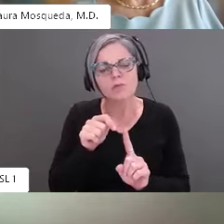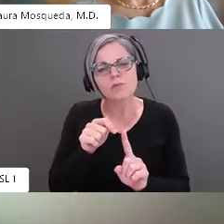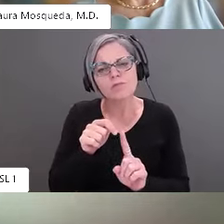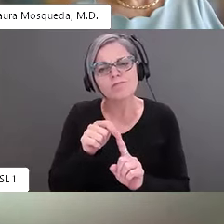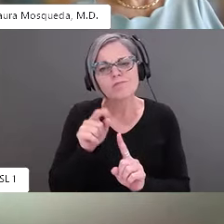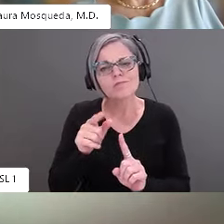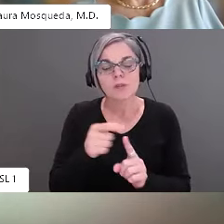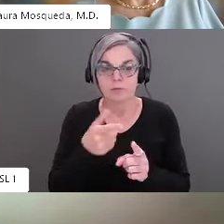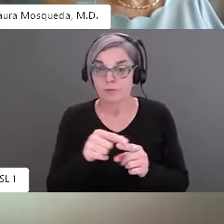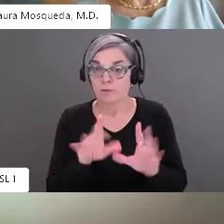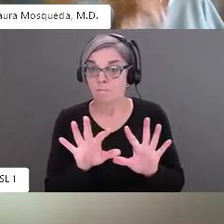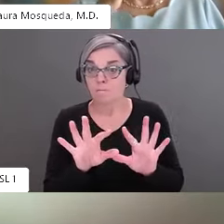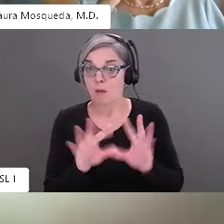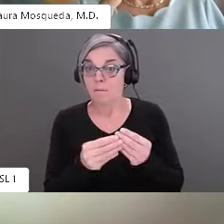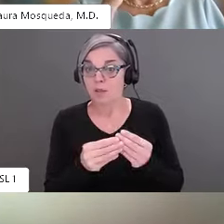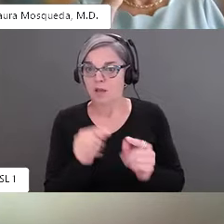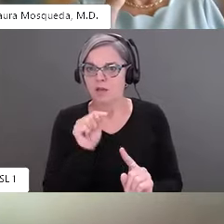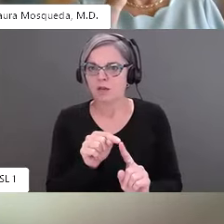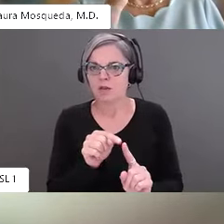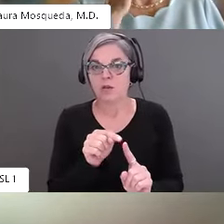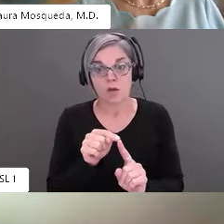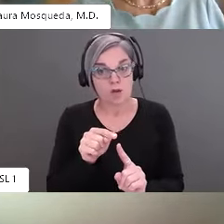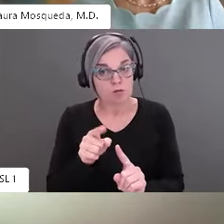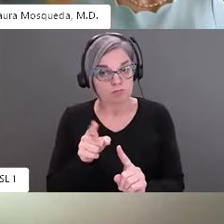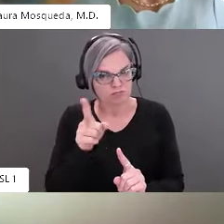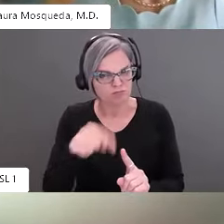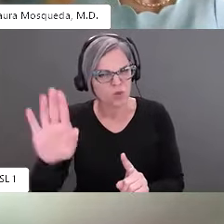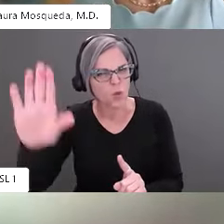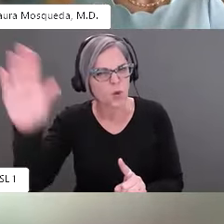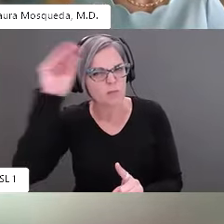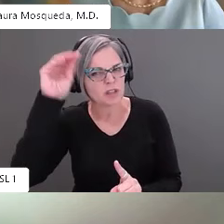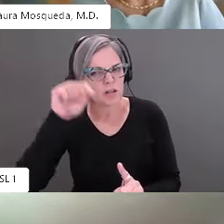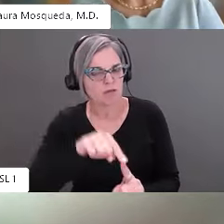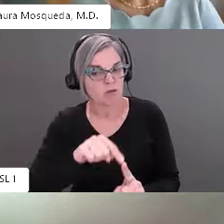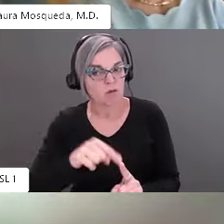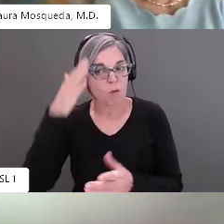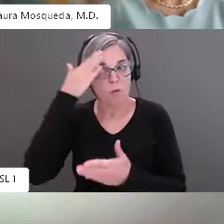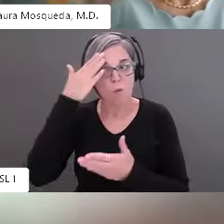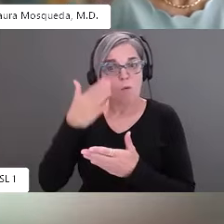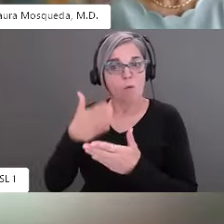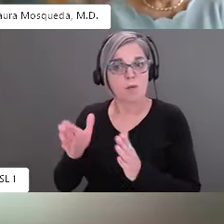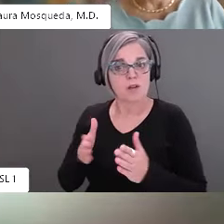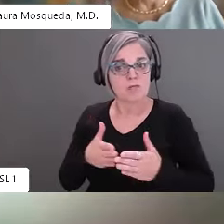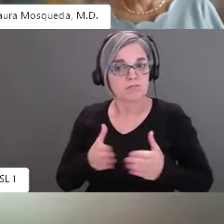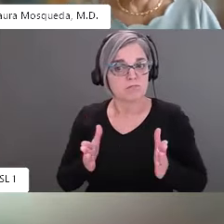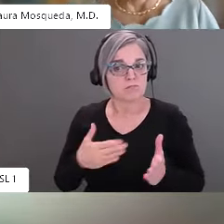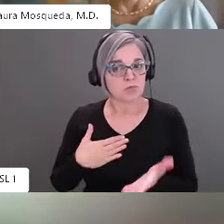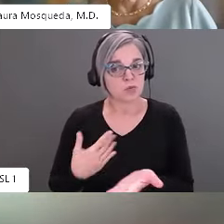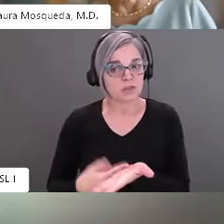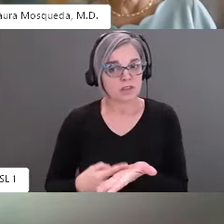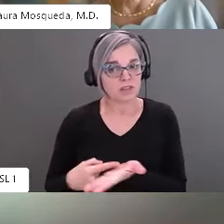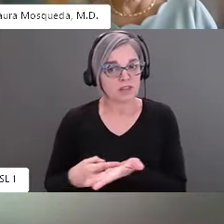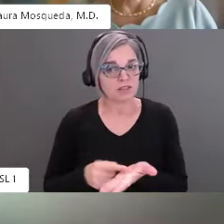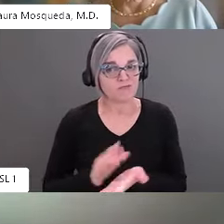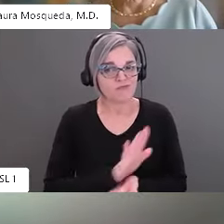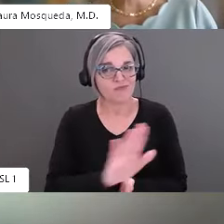about maybe their potentially abusive behaviors. We all are very well versed in working with abusers that will